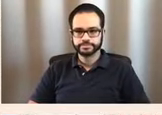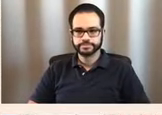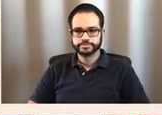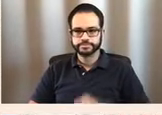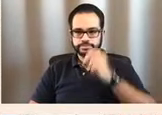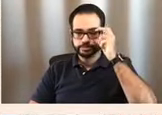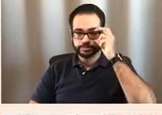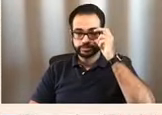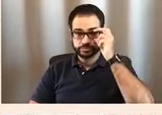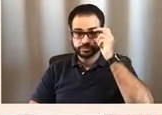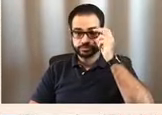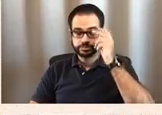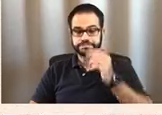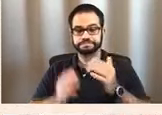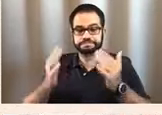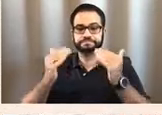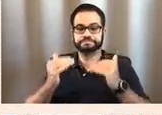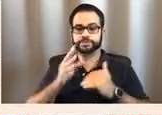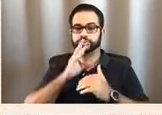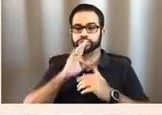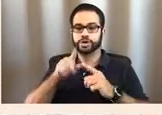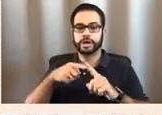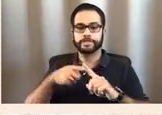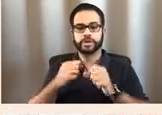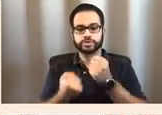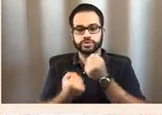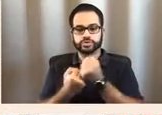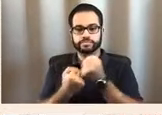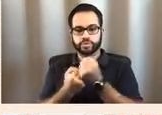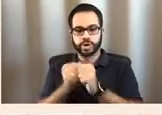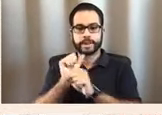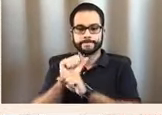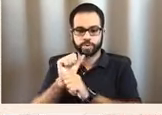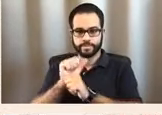Our next slide is continuing on about supported employment.